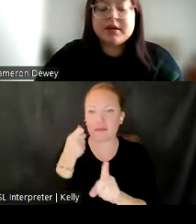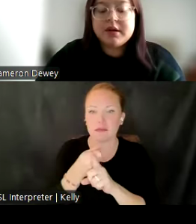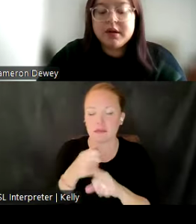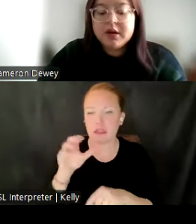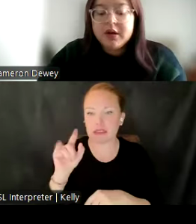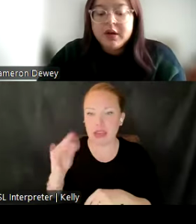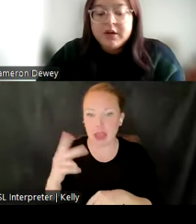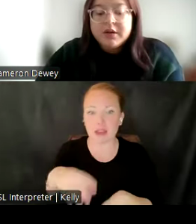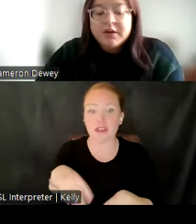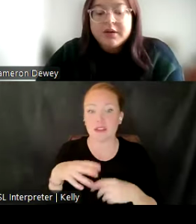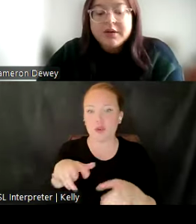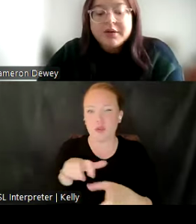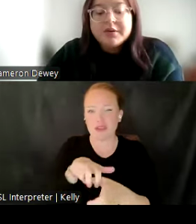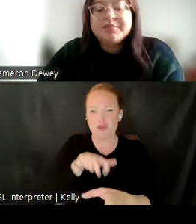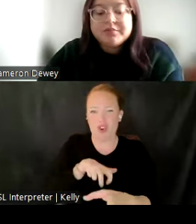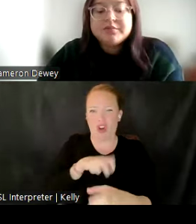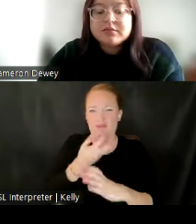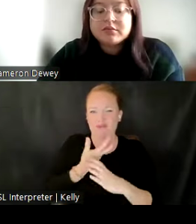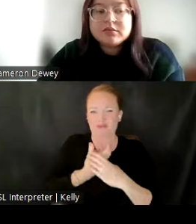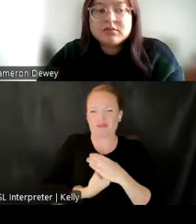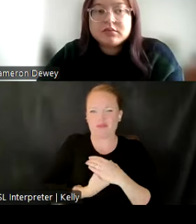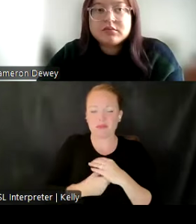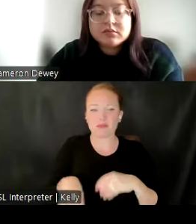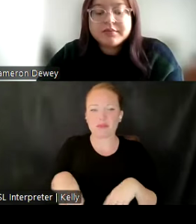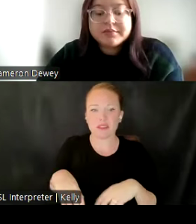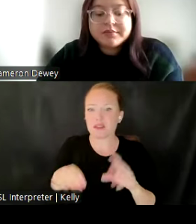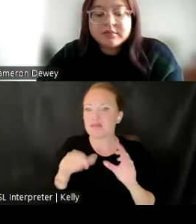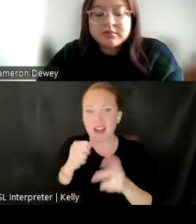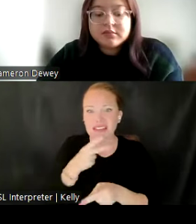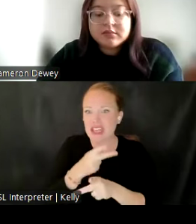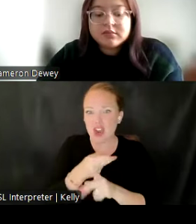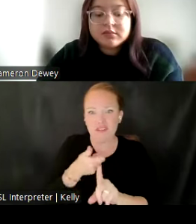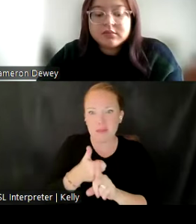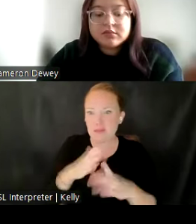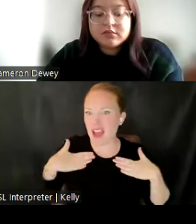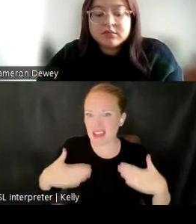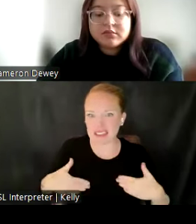Withdrawn, poor hygiene, lack of self-confidence.